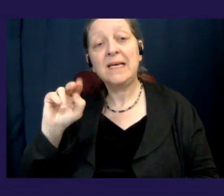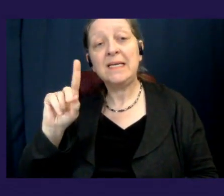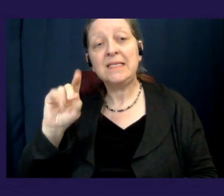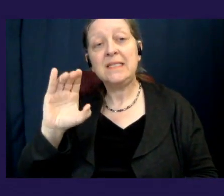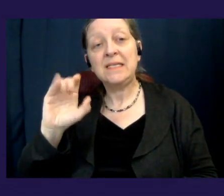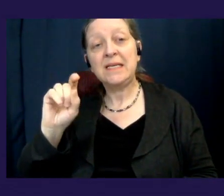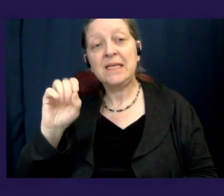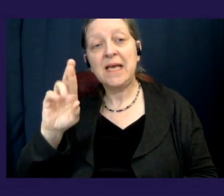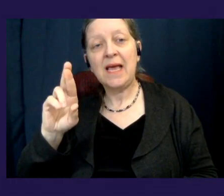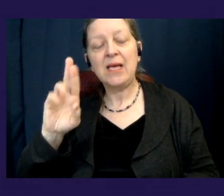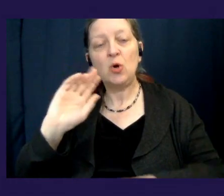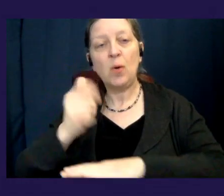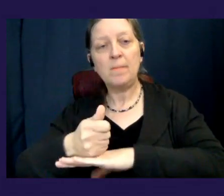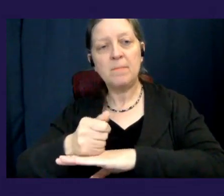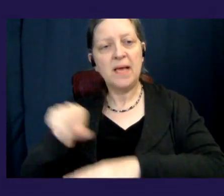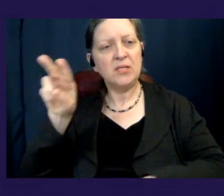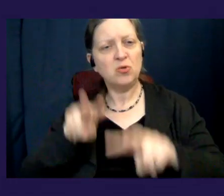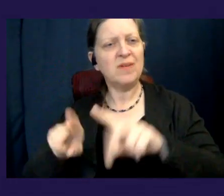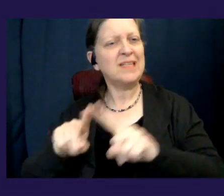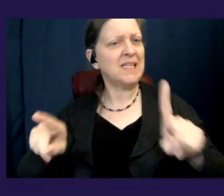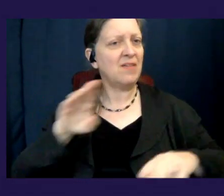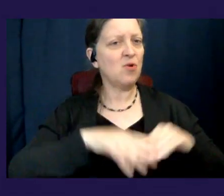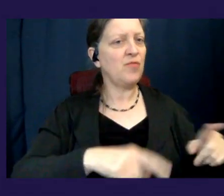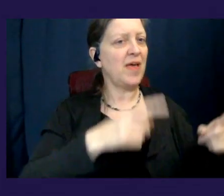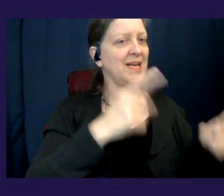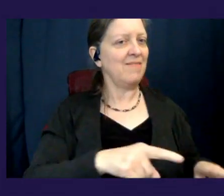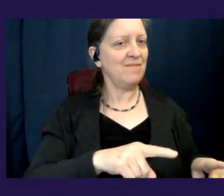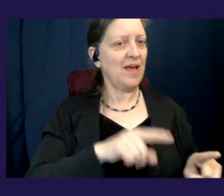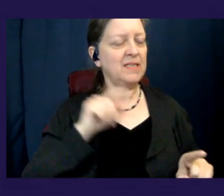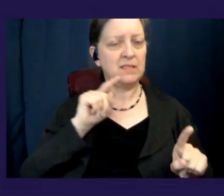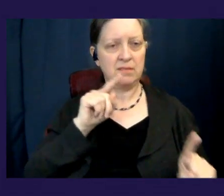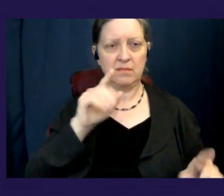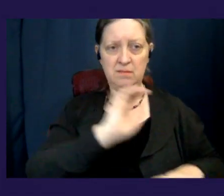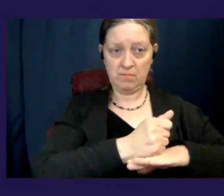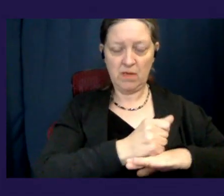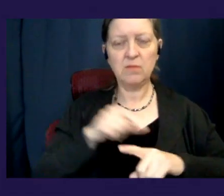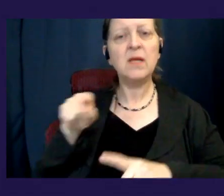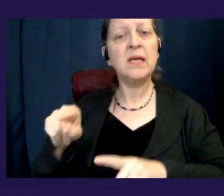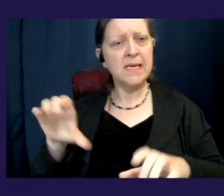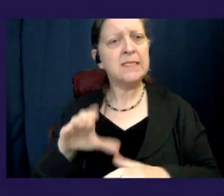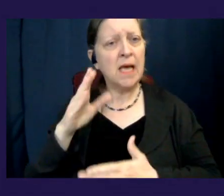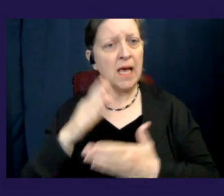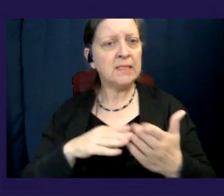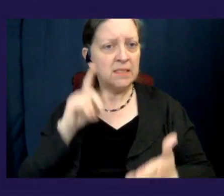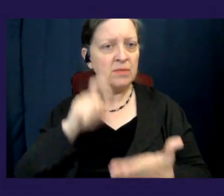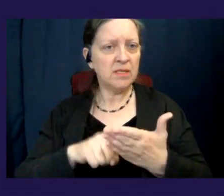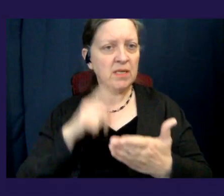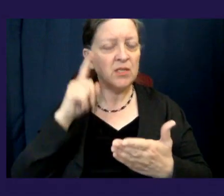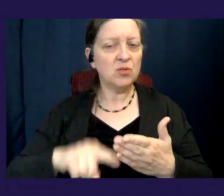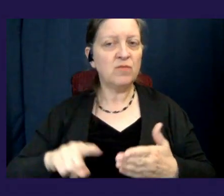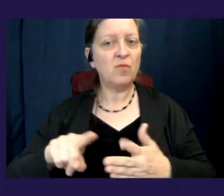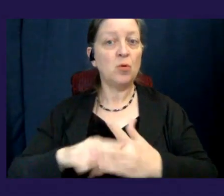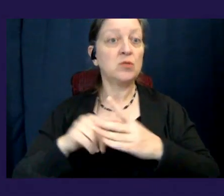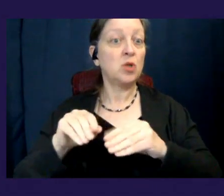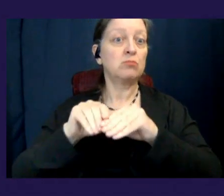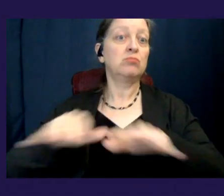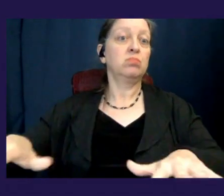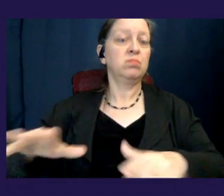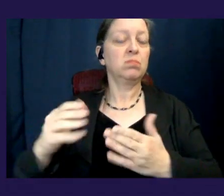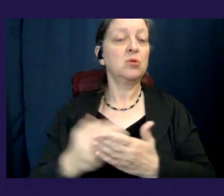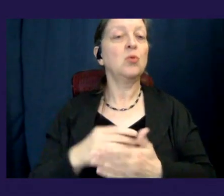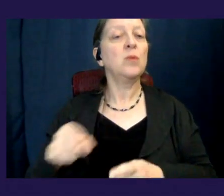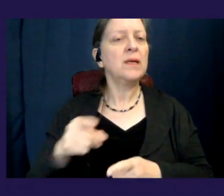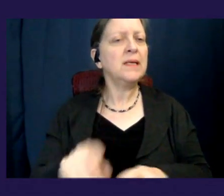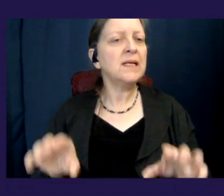While it does do some outbreak detection, it's also really important to inform public health response,